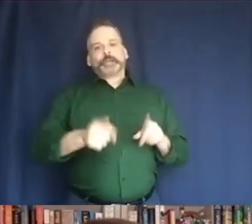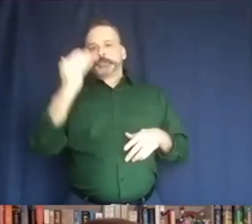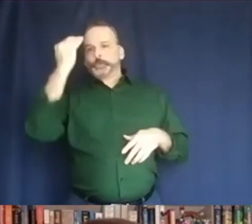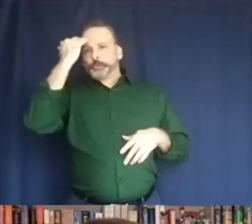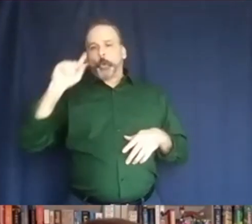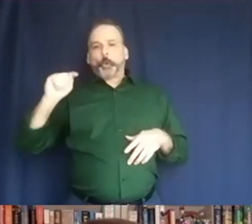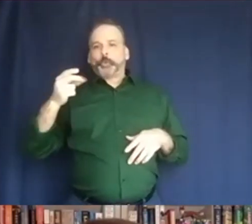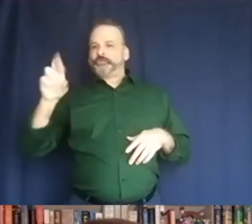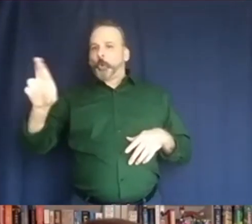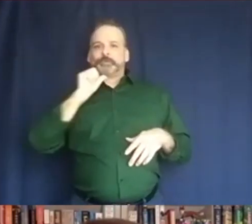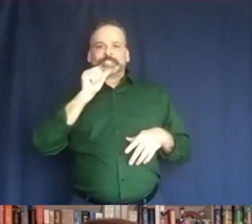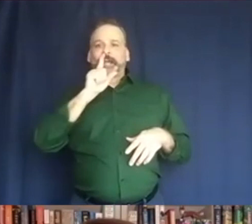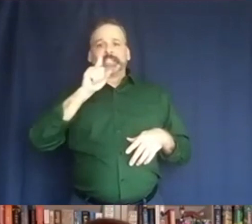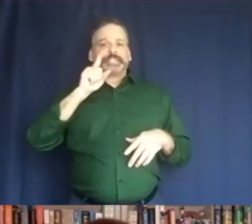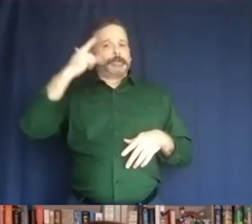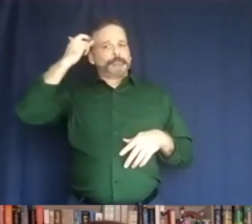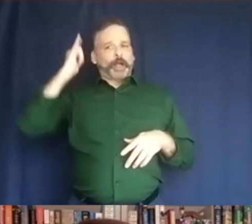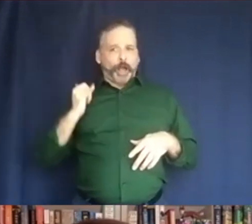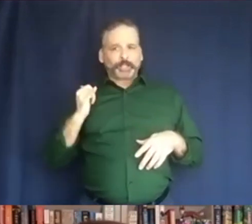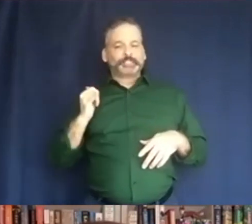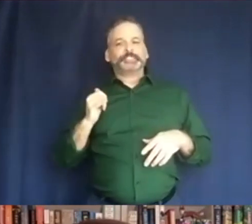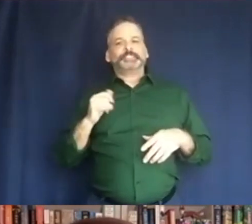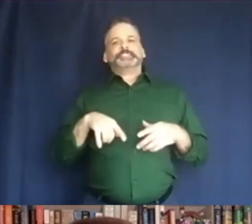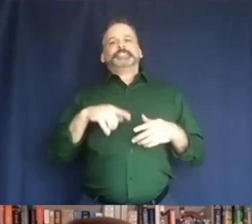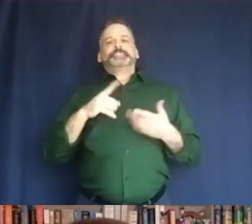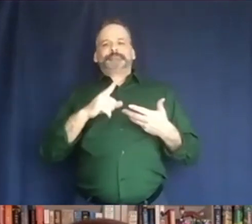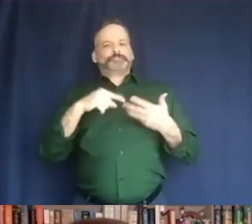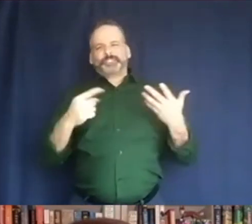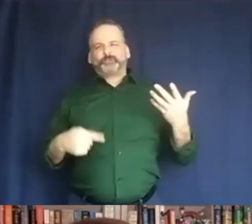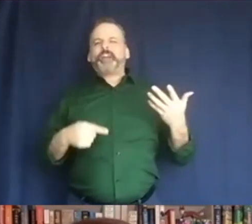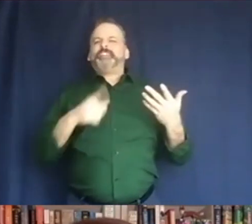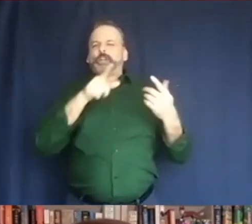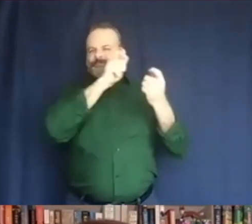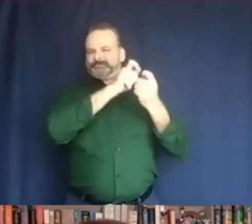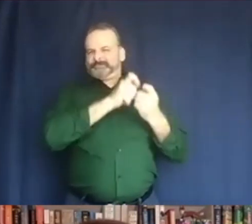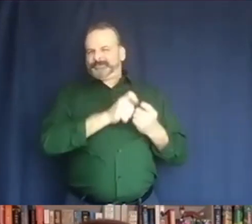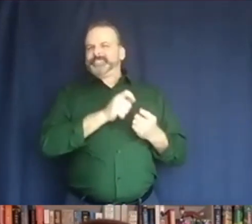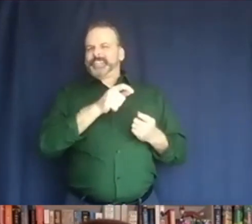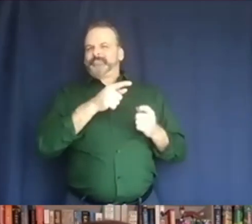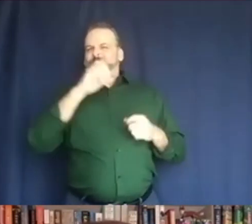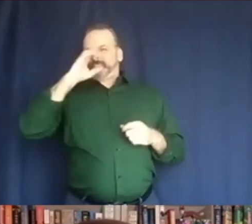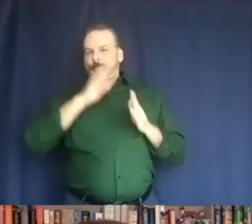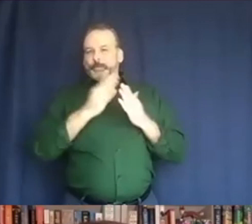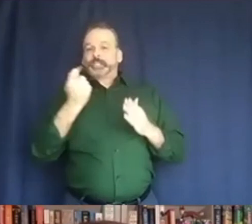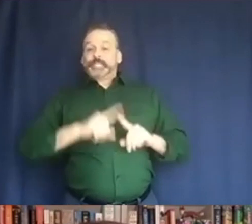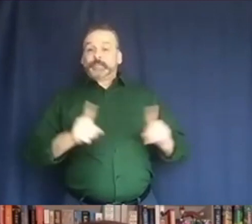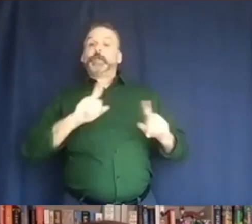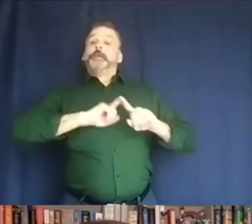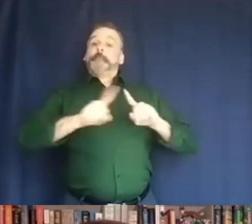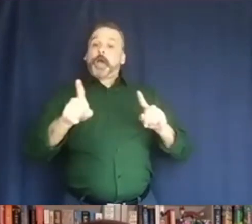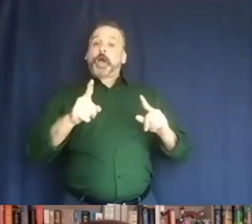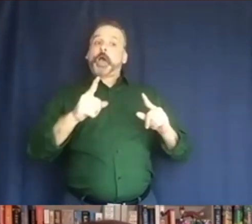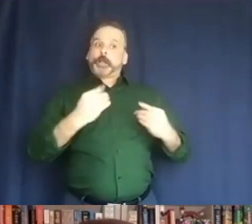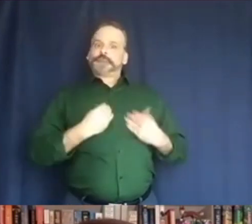Thor was not really a blonde, and so on and so forth. The little details are a bit different, but it did get me interested